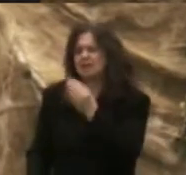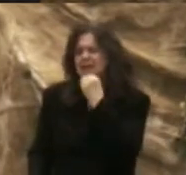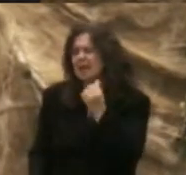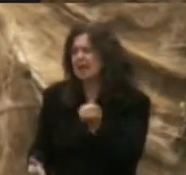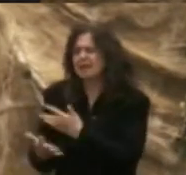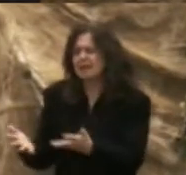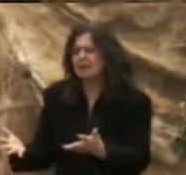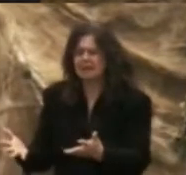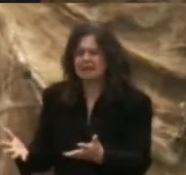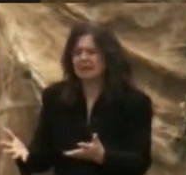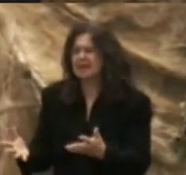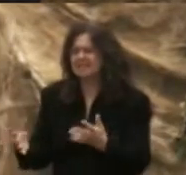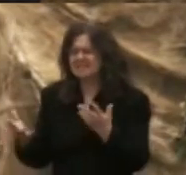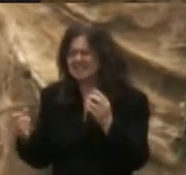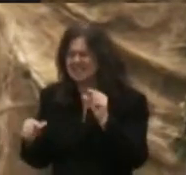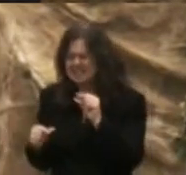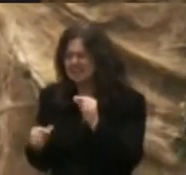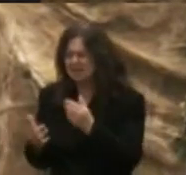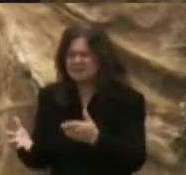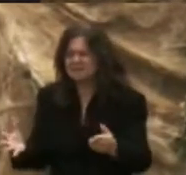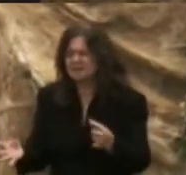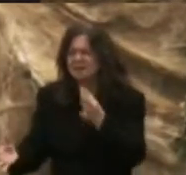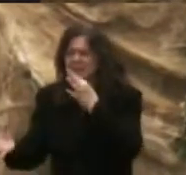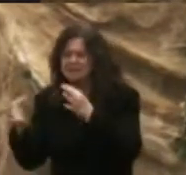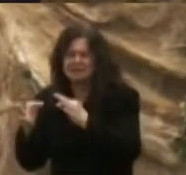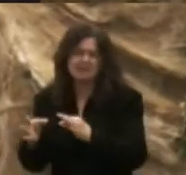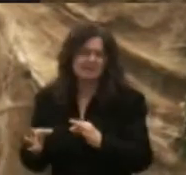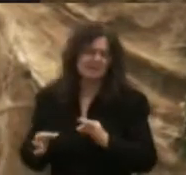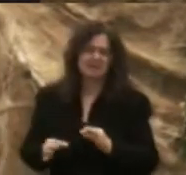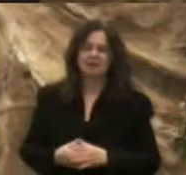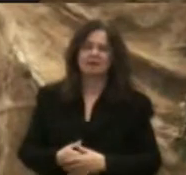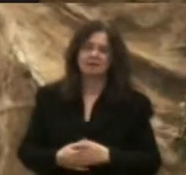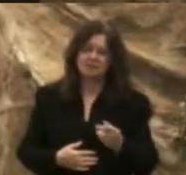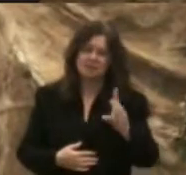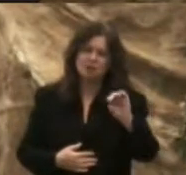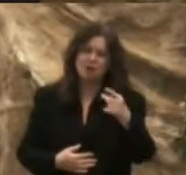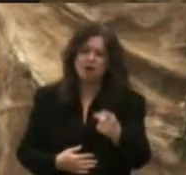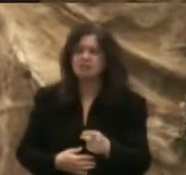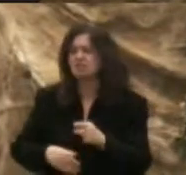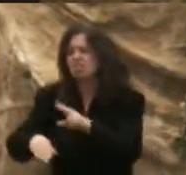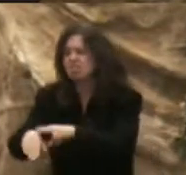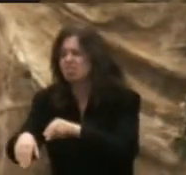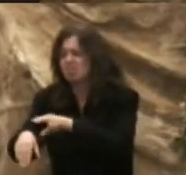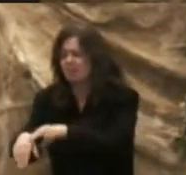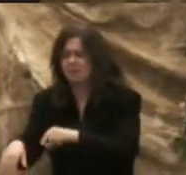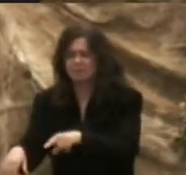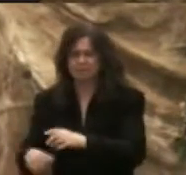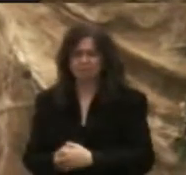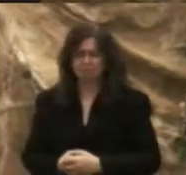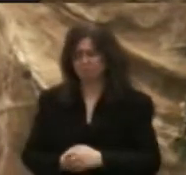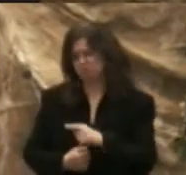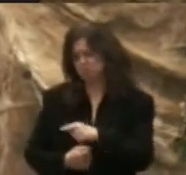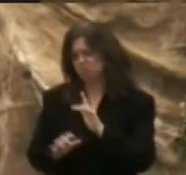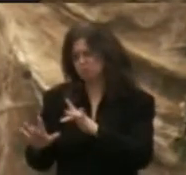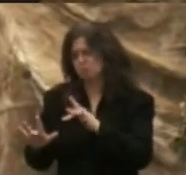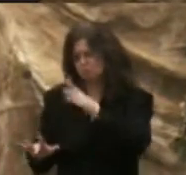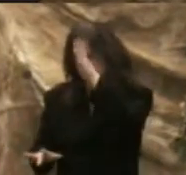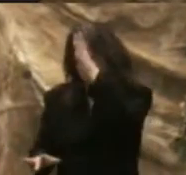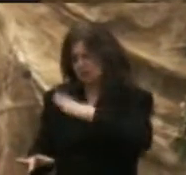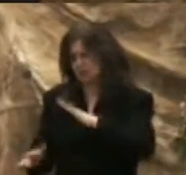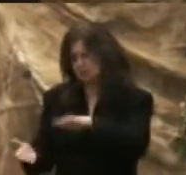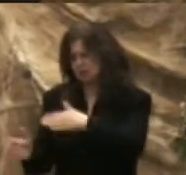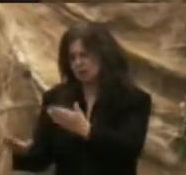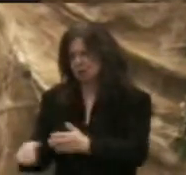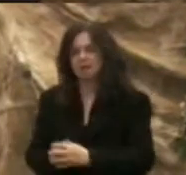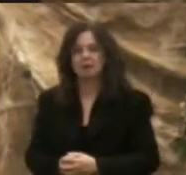dogs came and licked his sores. The poor man died and was carried away by